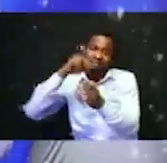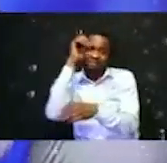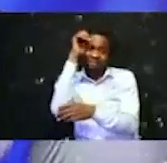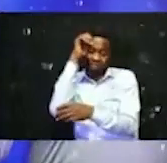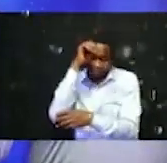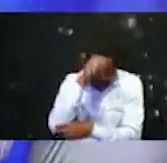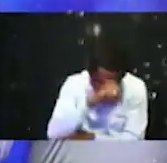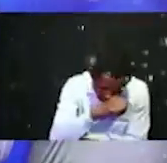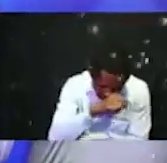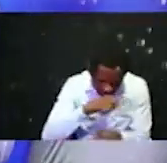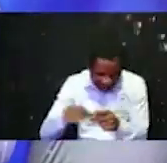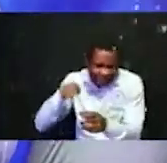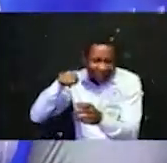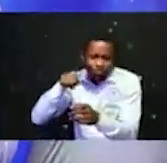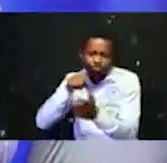But